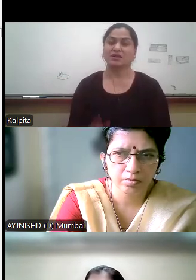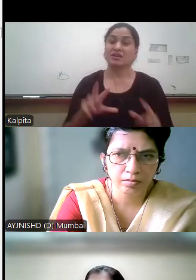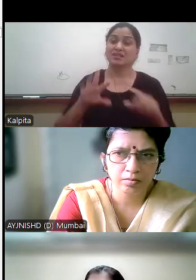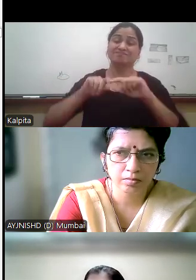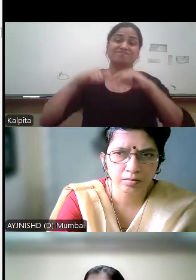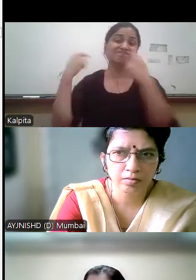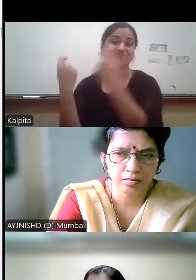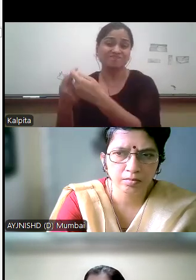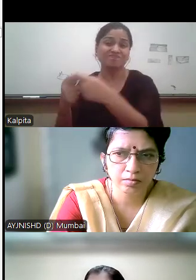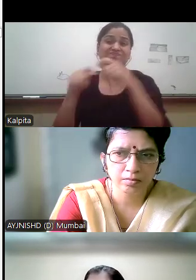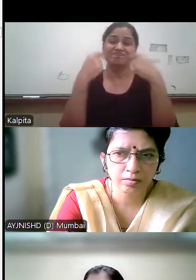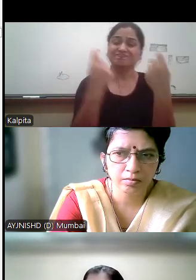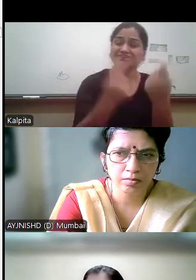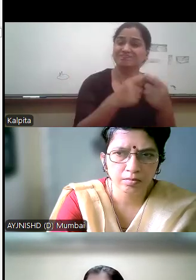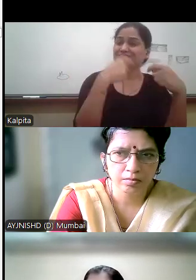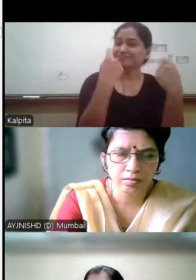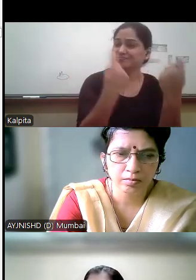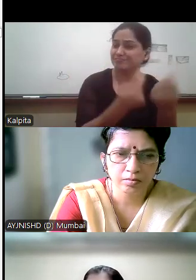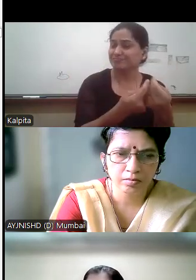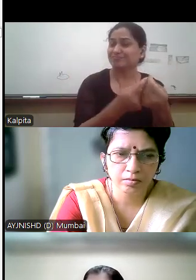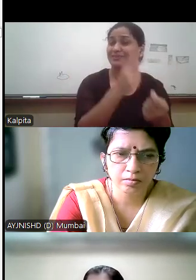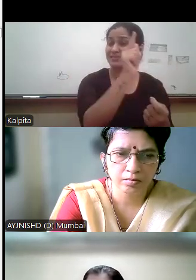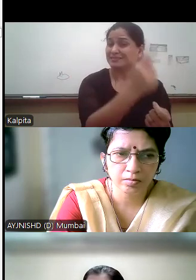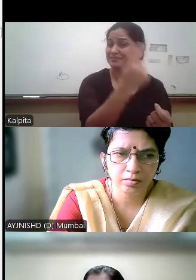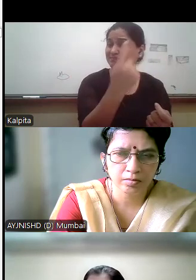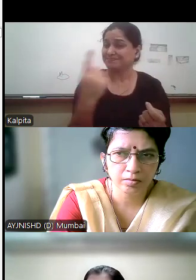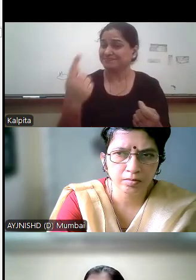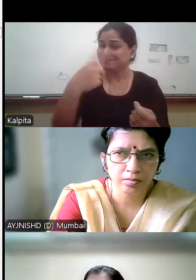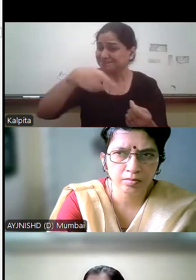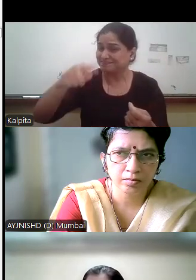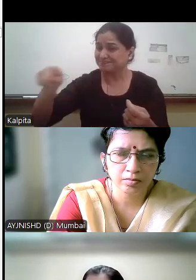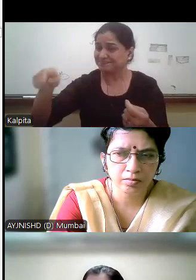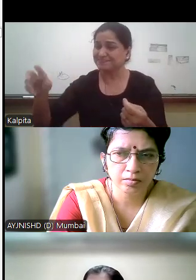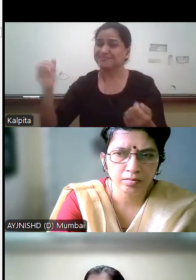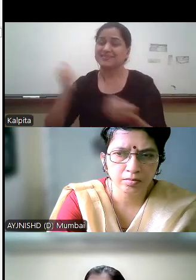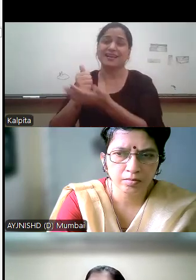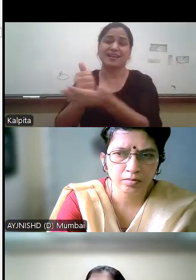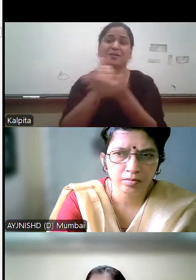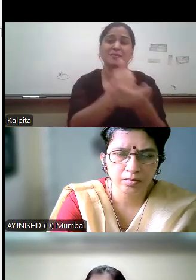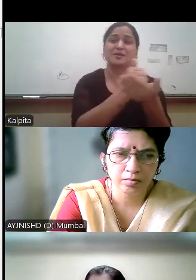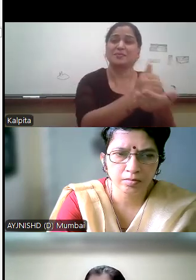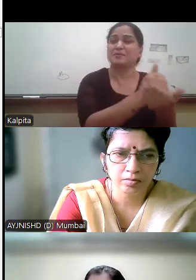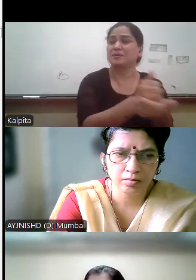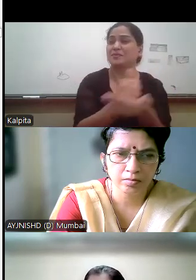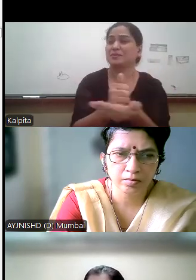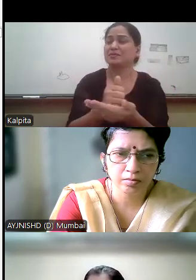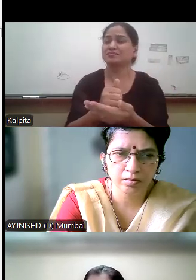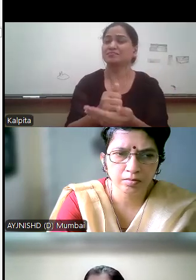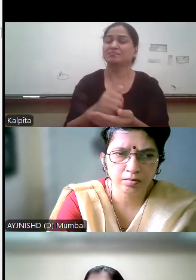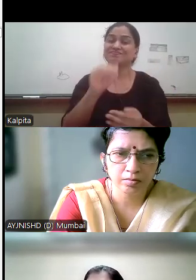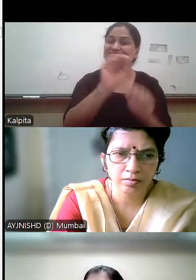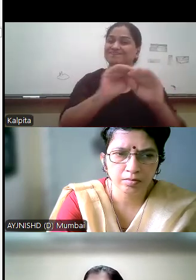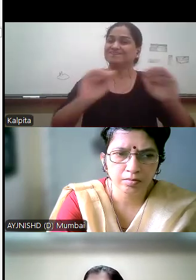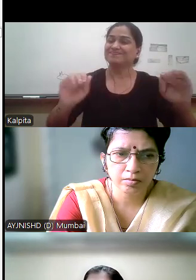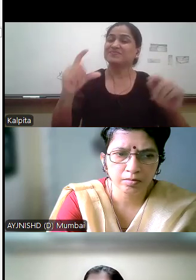work individually to create, help the parents, help the patients to be independent in their daily